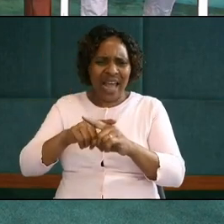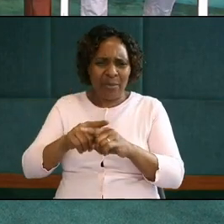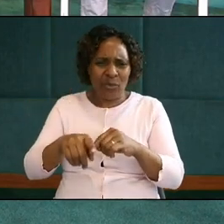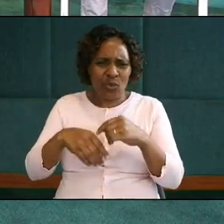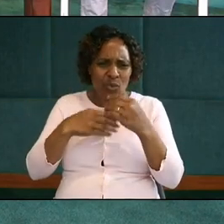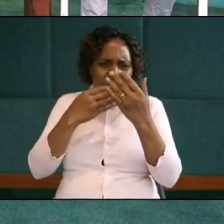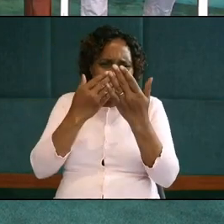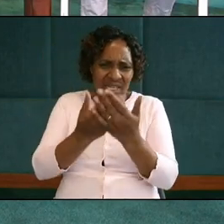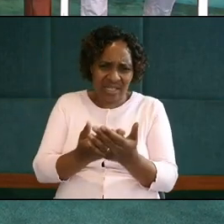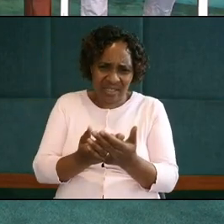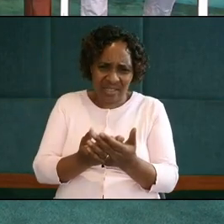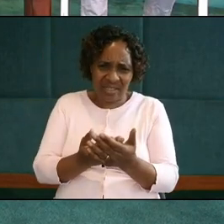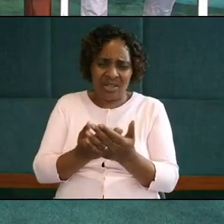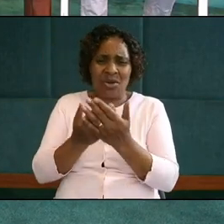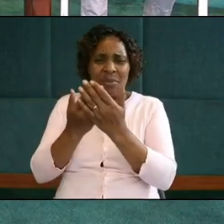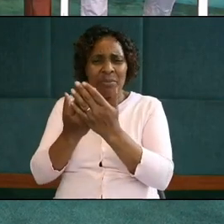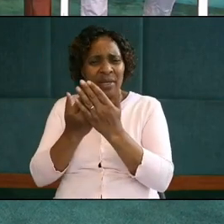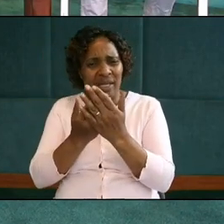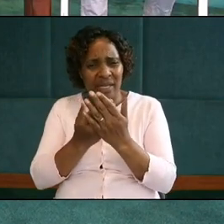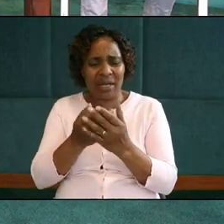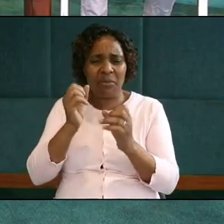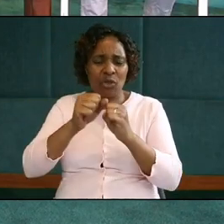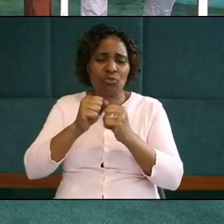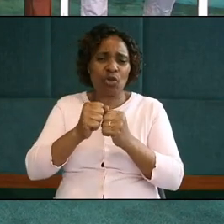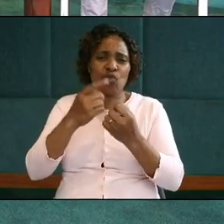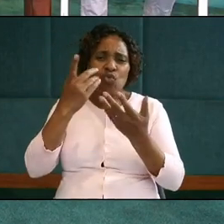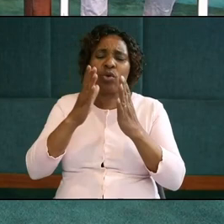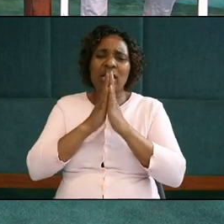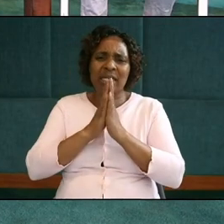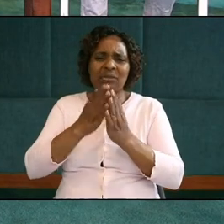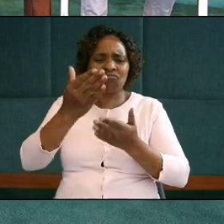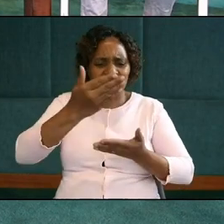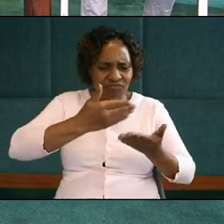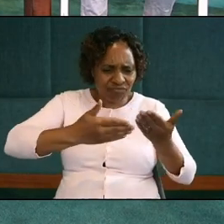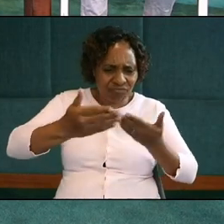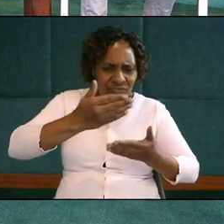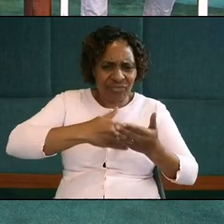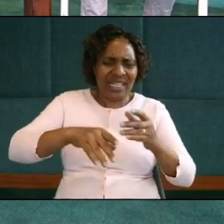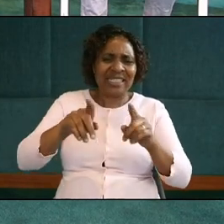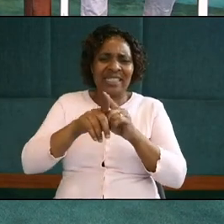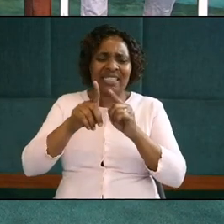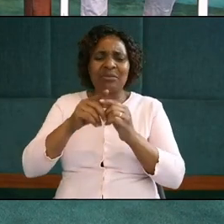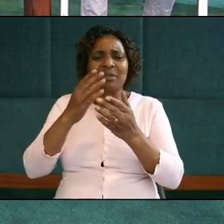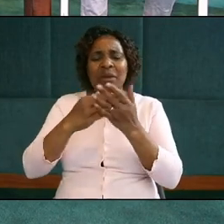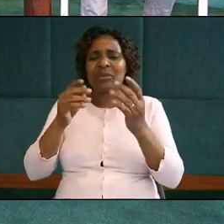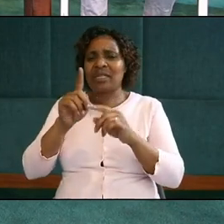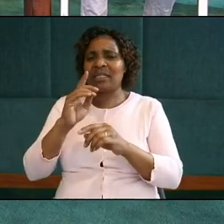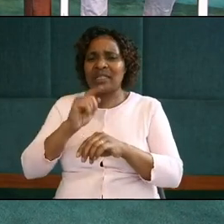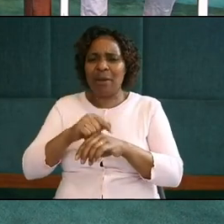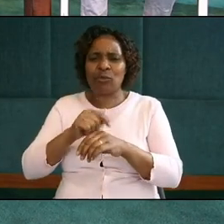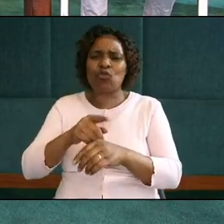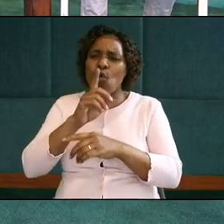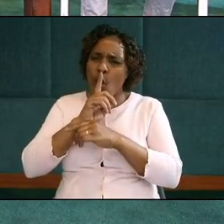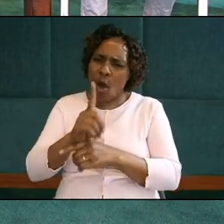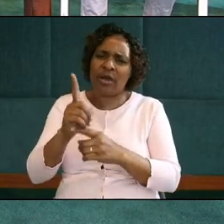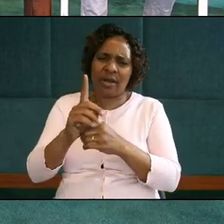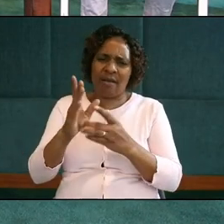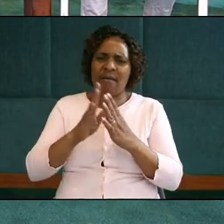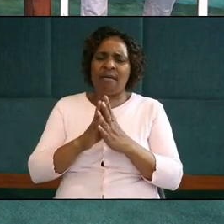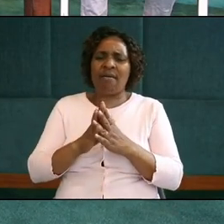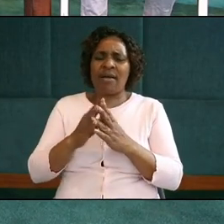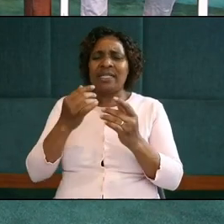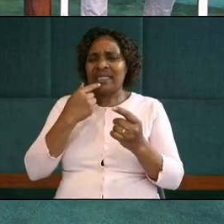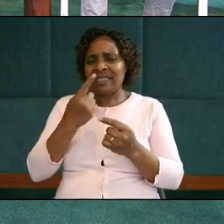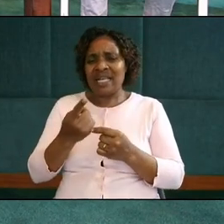you do everything. You litigate, you arbitrate, you mediate, you negotiate, you even threaten sometimes, you know, just to say,